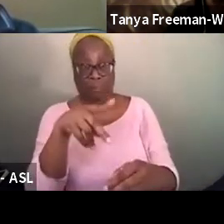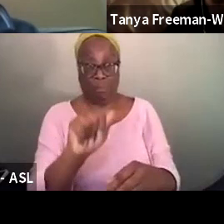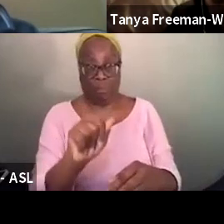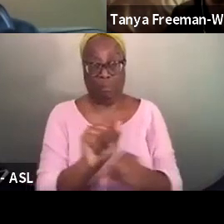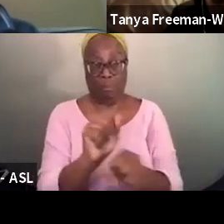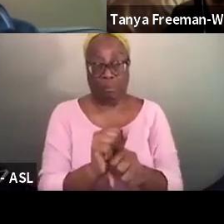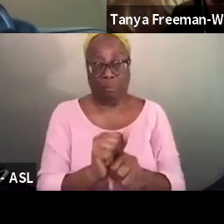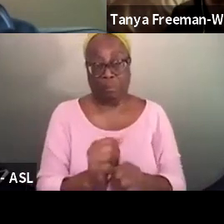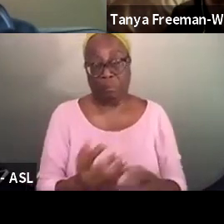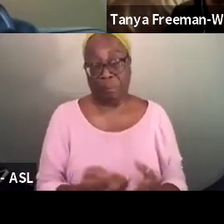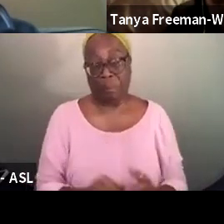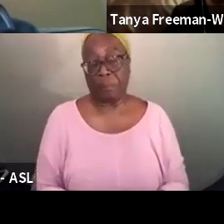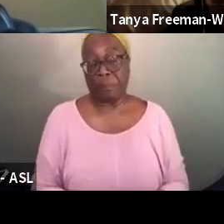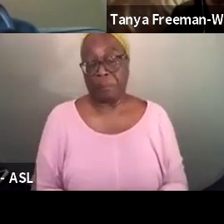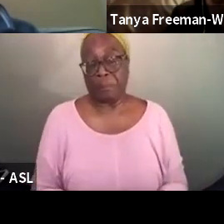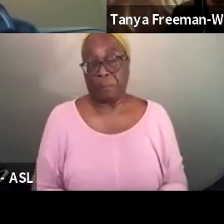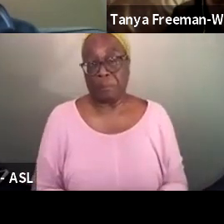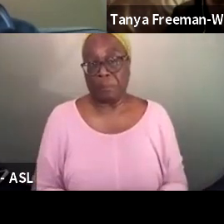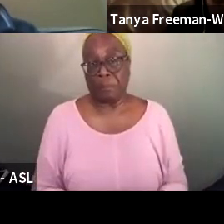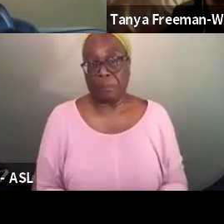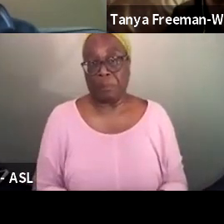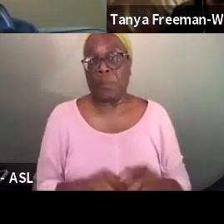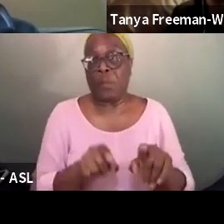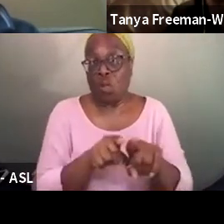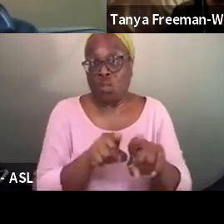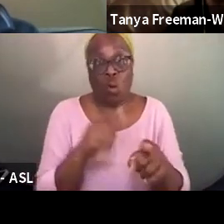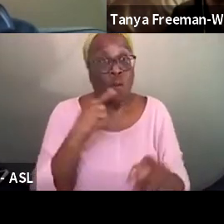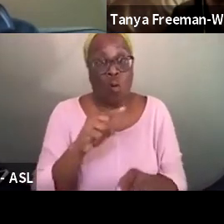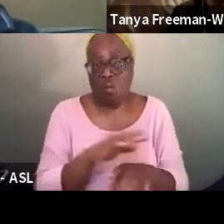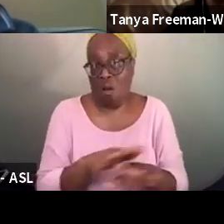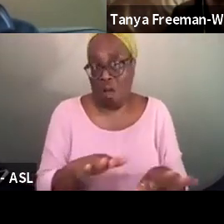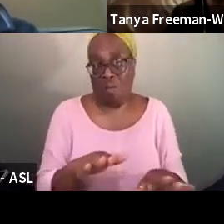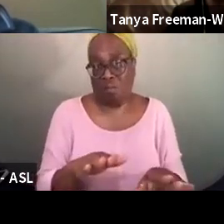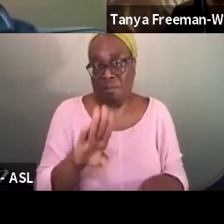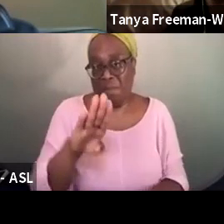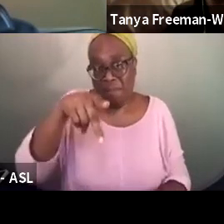the district at this time, and then also for non-BPS students as well.